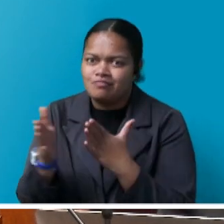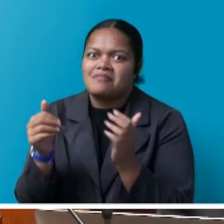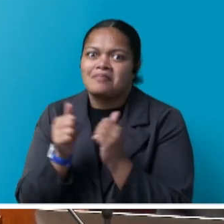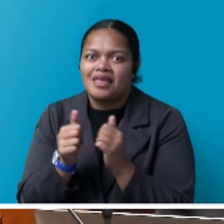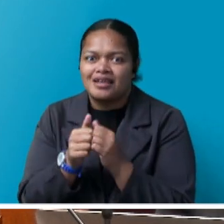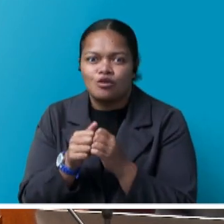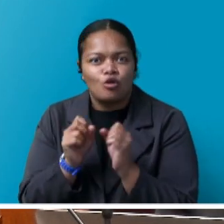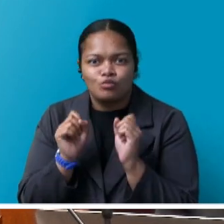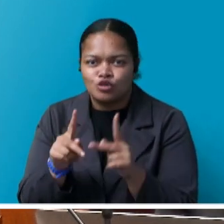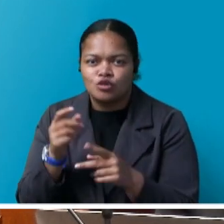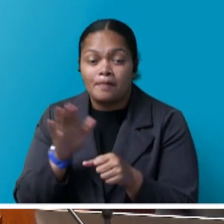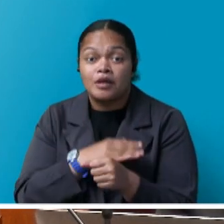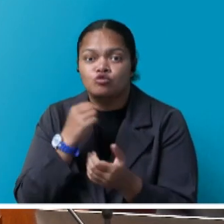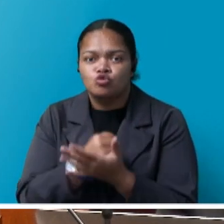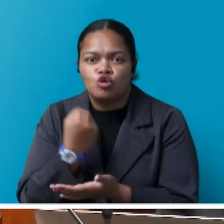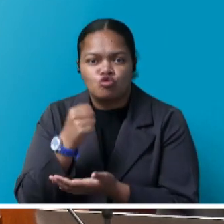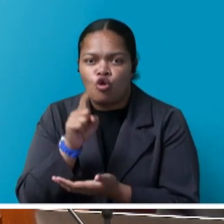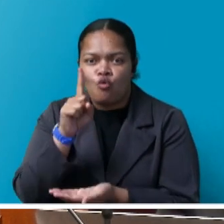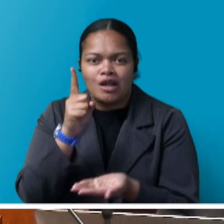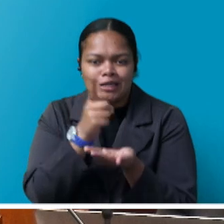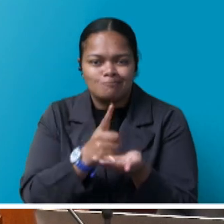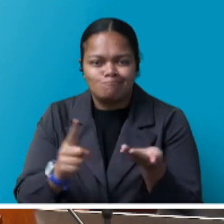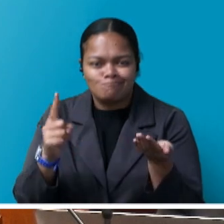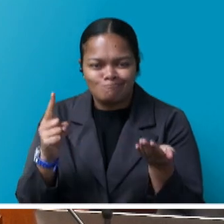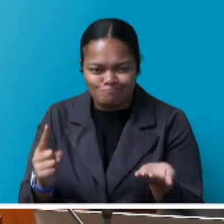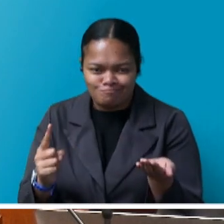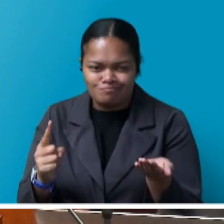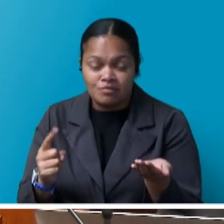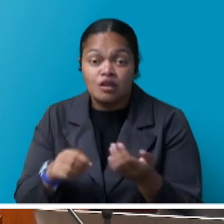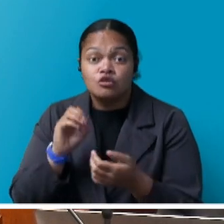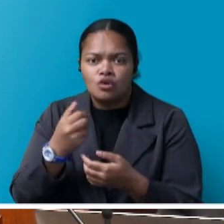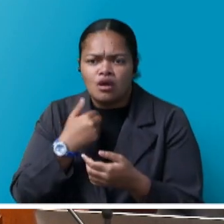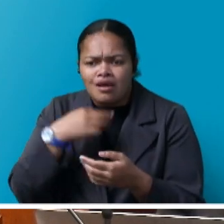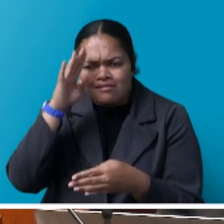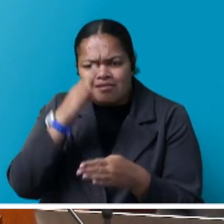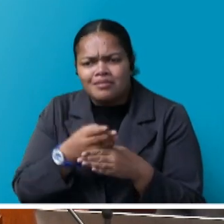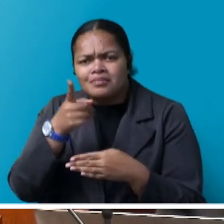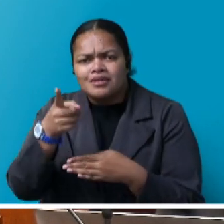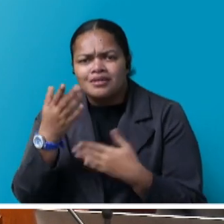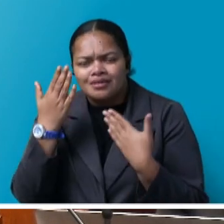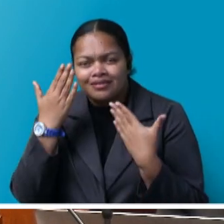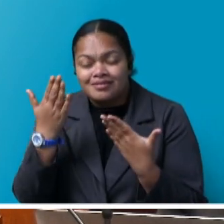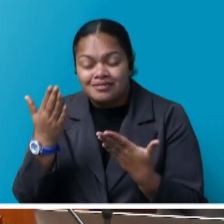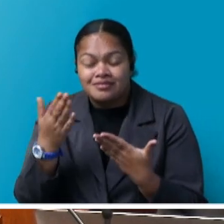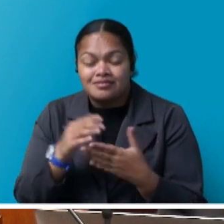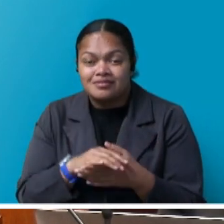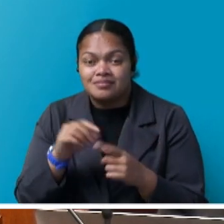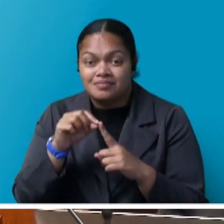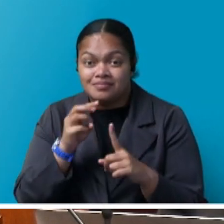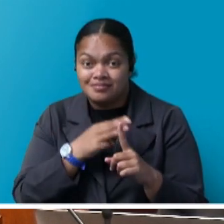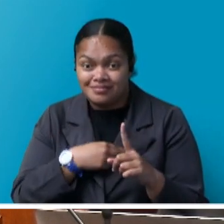behind. Mr. Speaker, sir, I note with appreciation the announcement made by His Excellency about government's proposed legislative